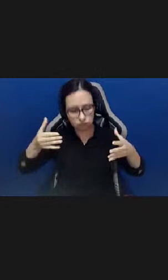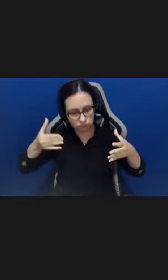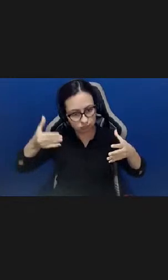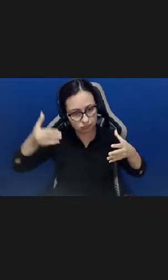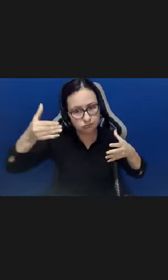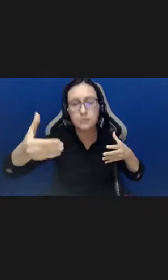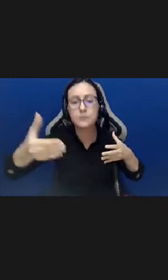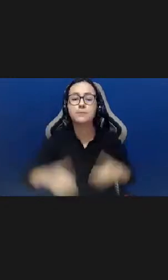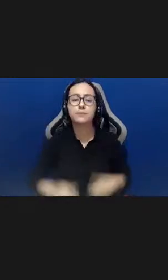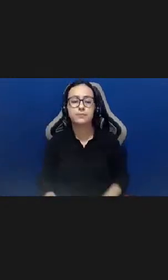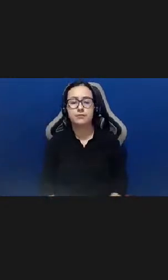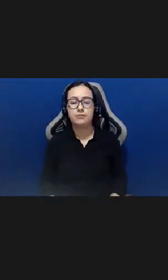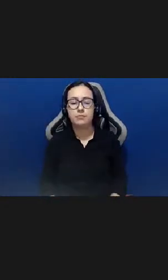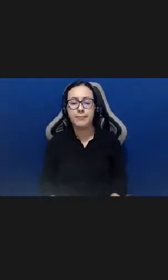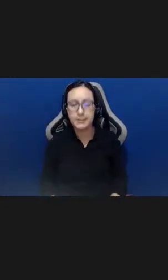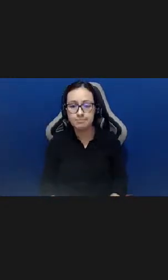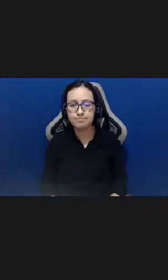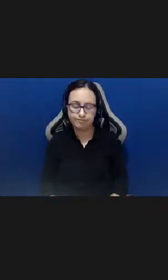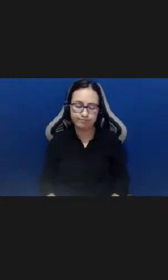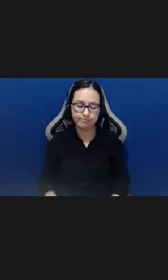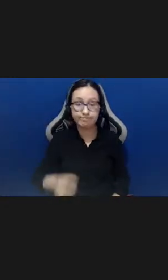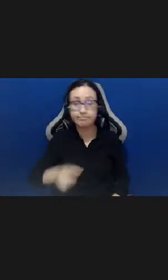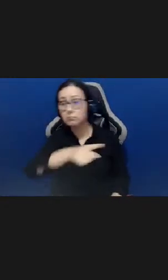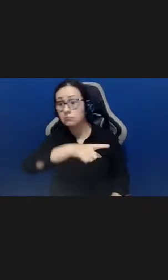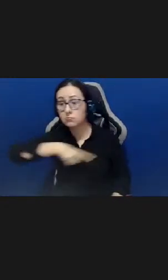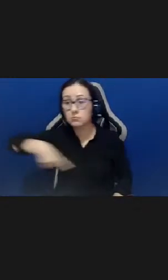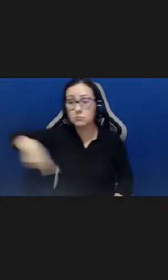it a little bit better. This is another study